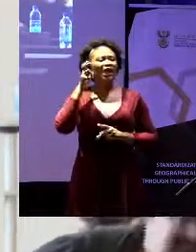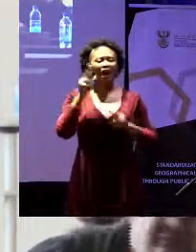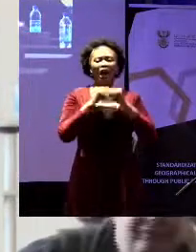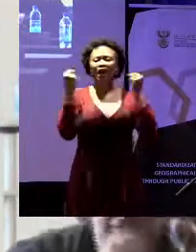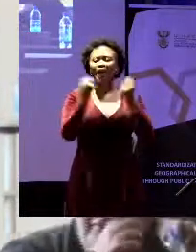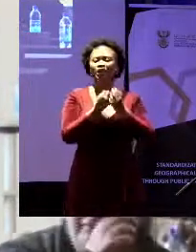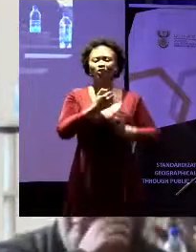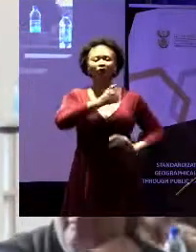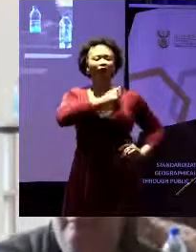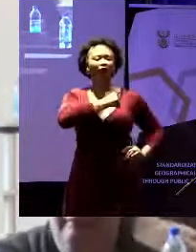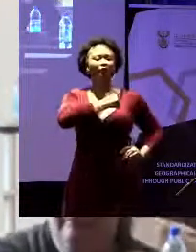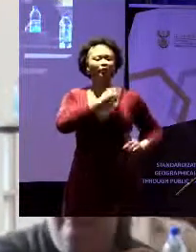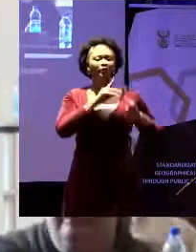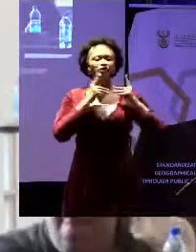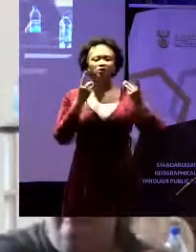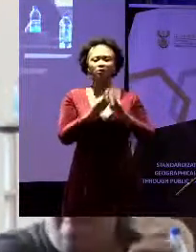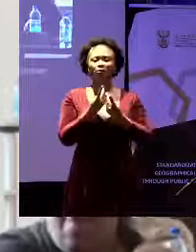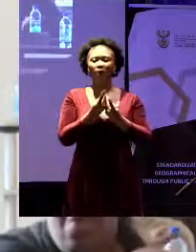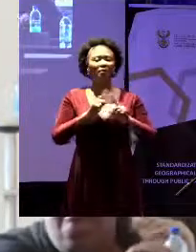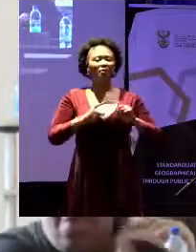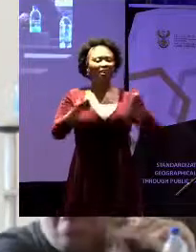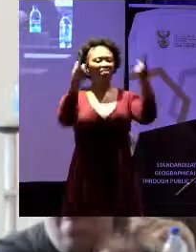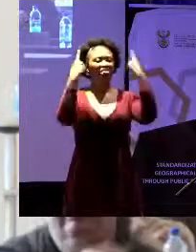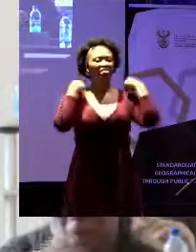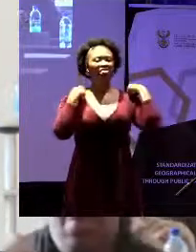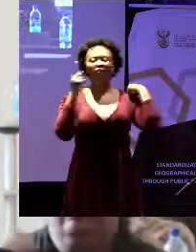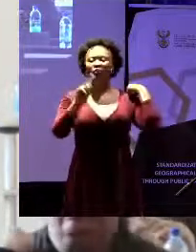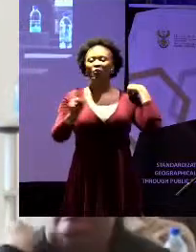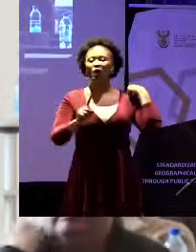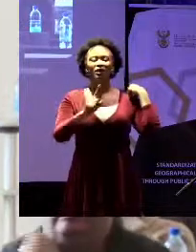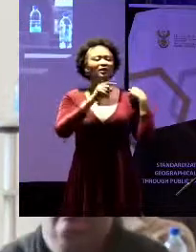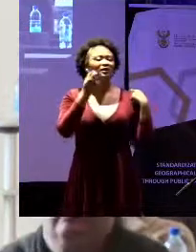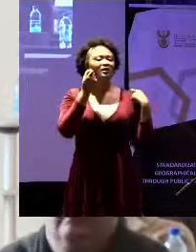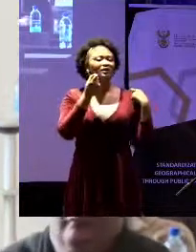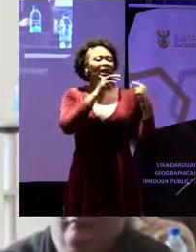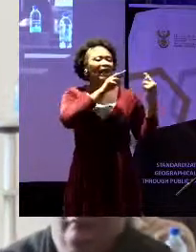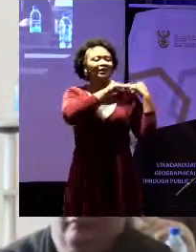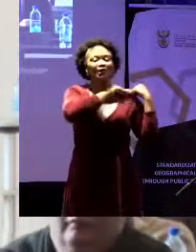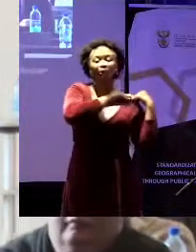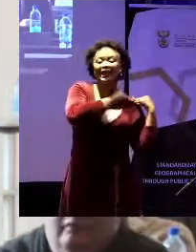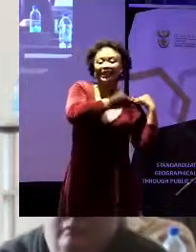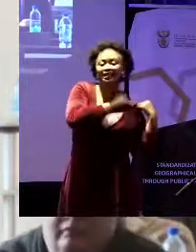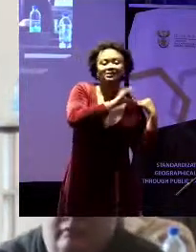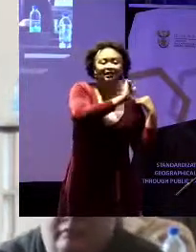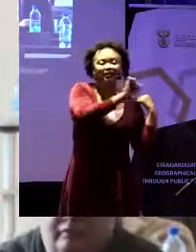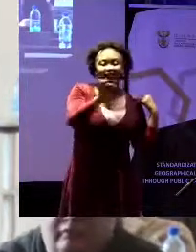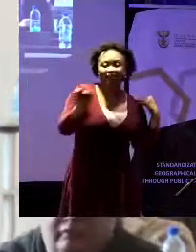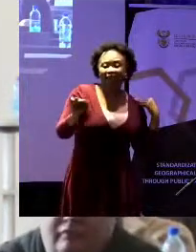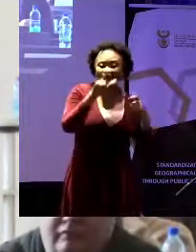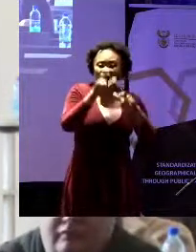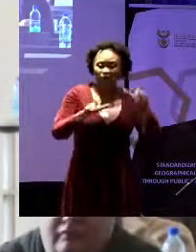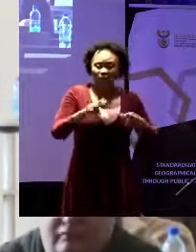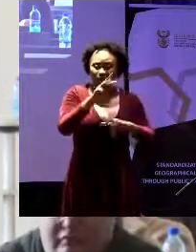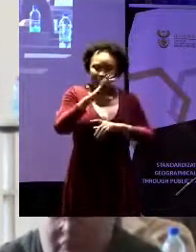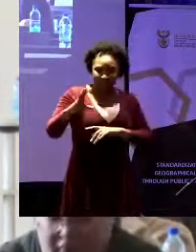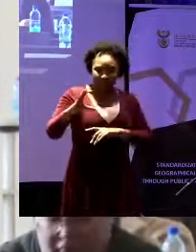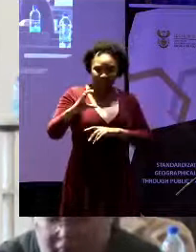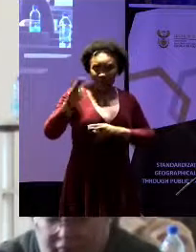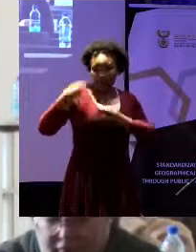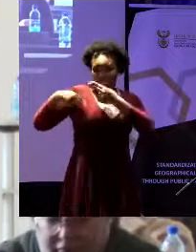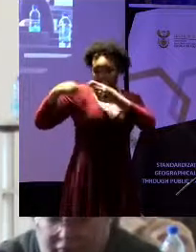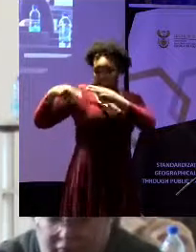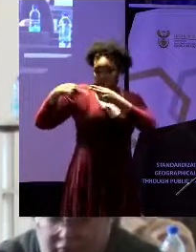not understanding their obligation to the people of the Western Cape, their heritage and their